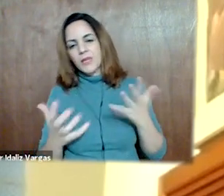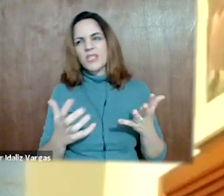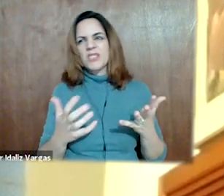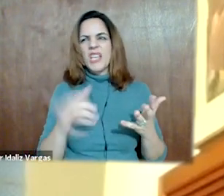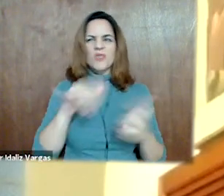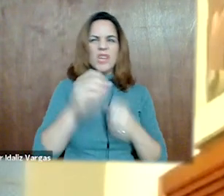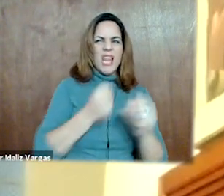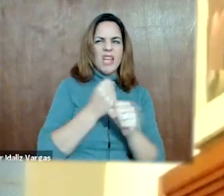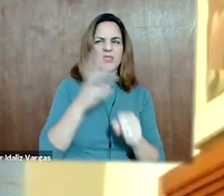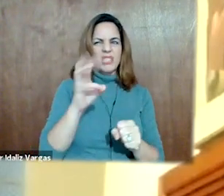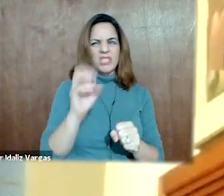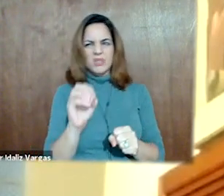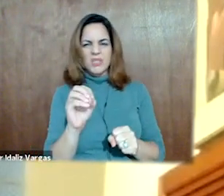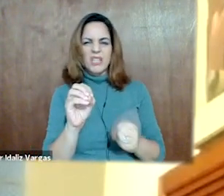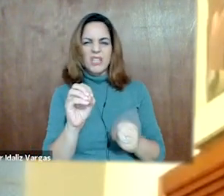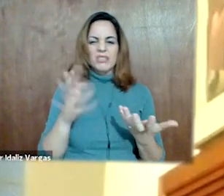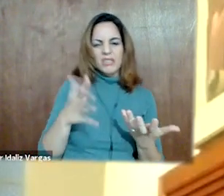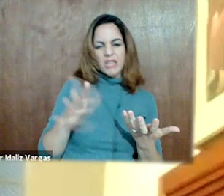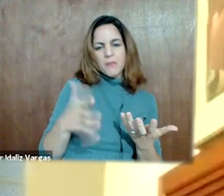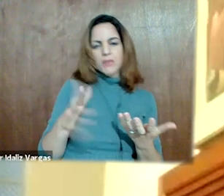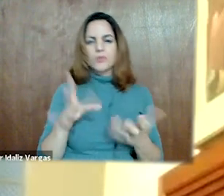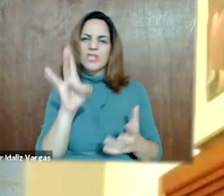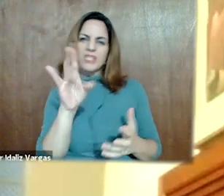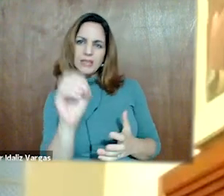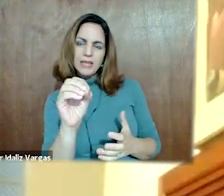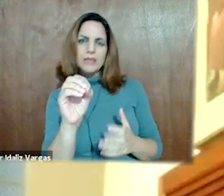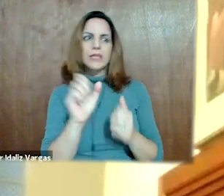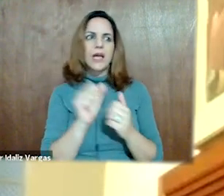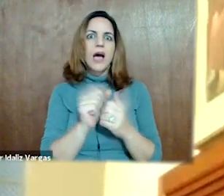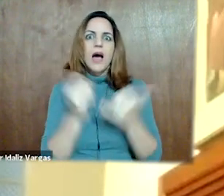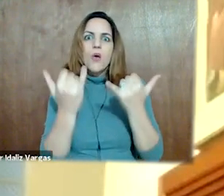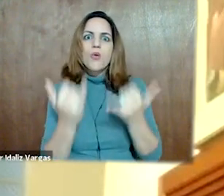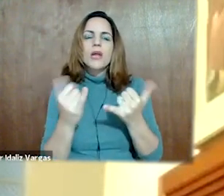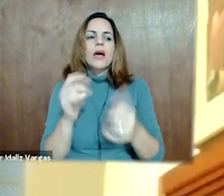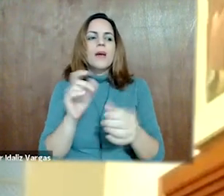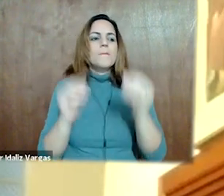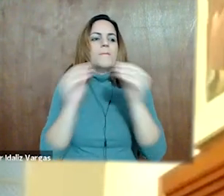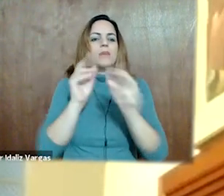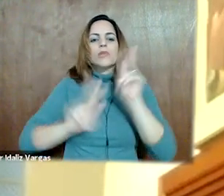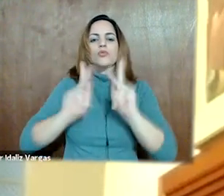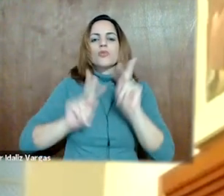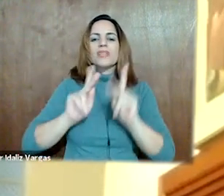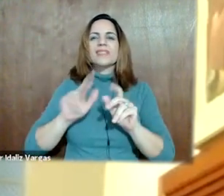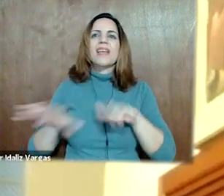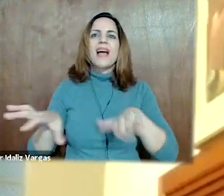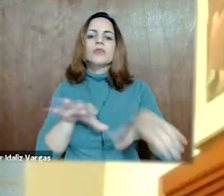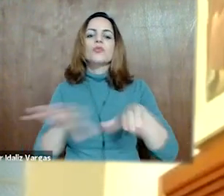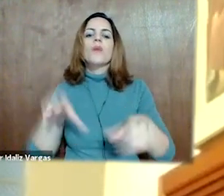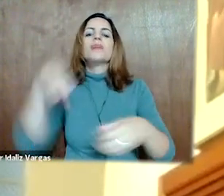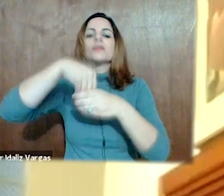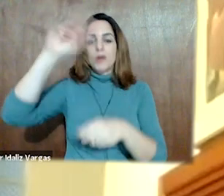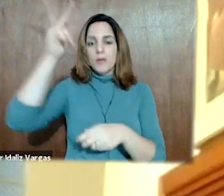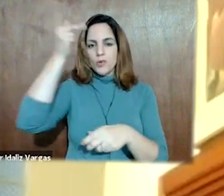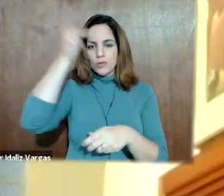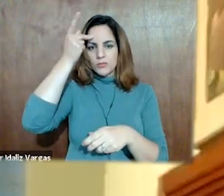to become politically active, during that period of time, a lot of the activism was in